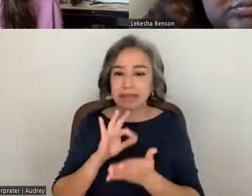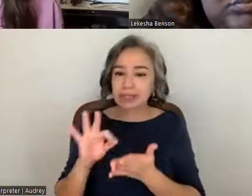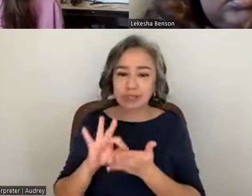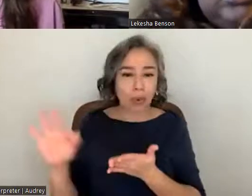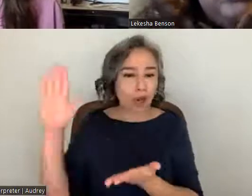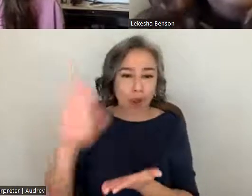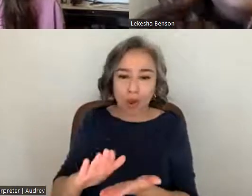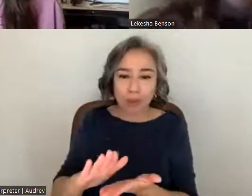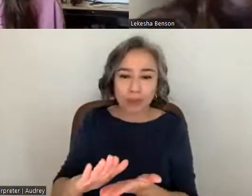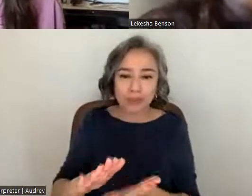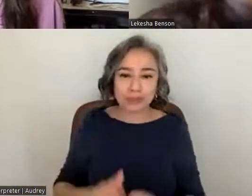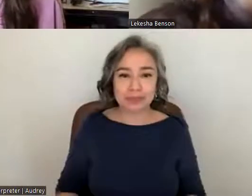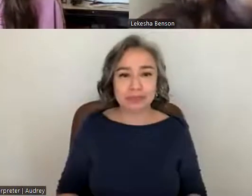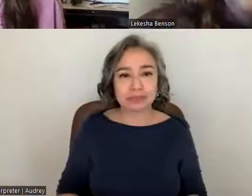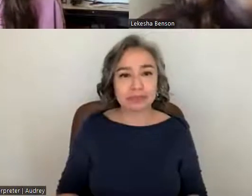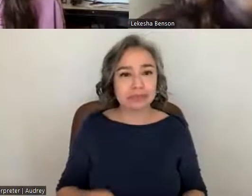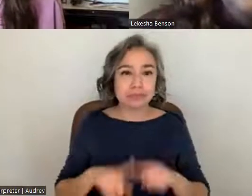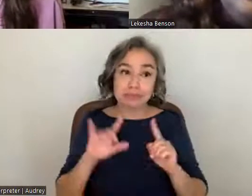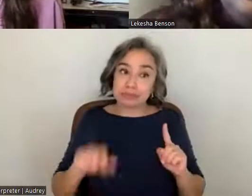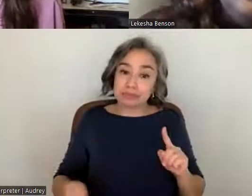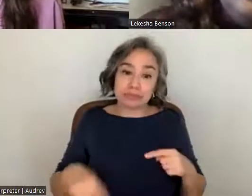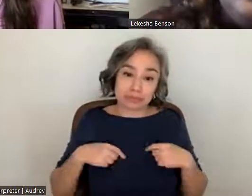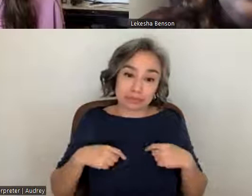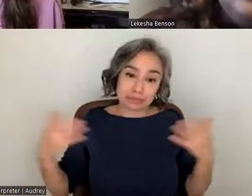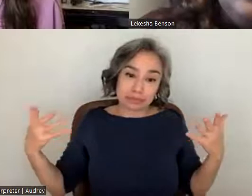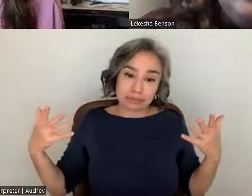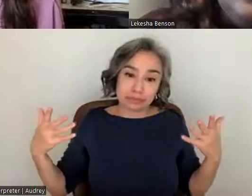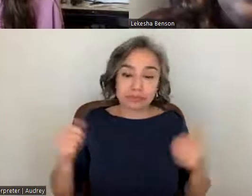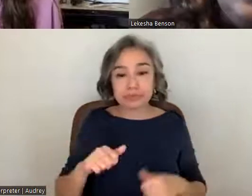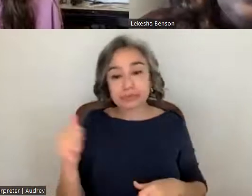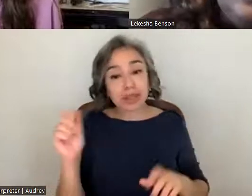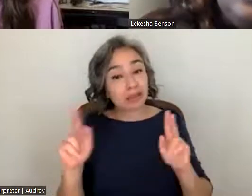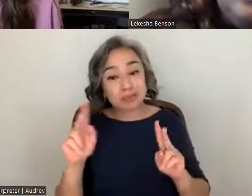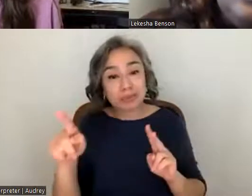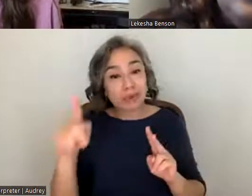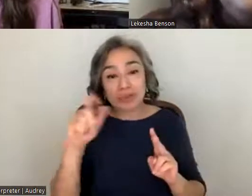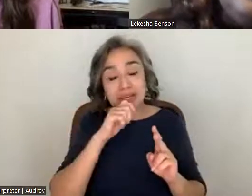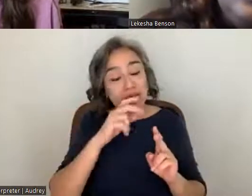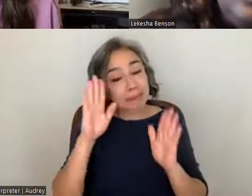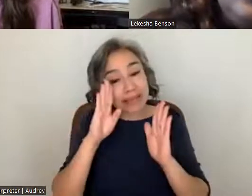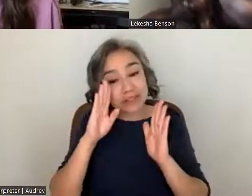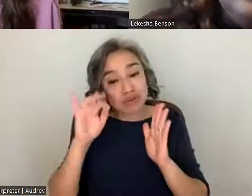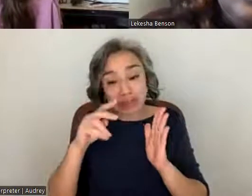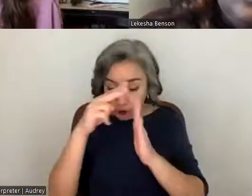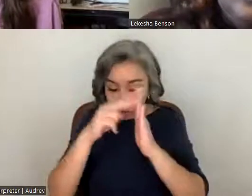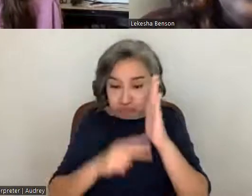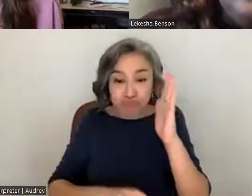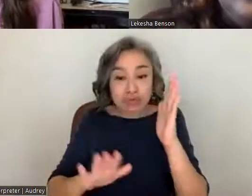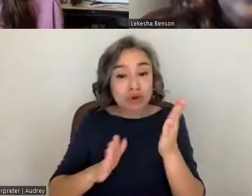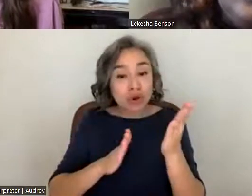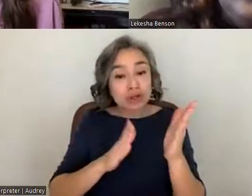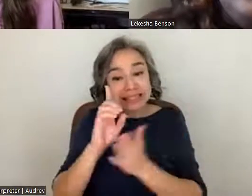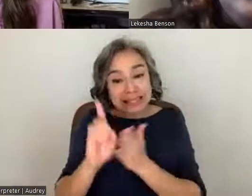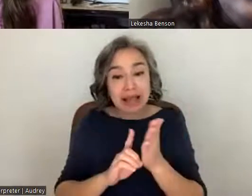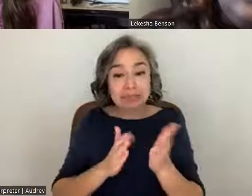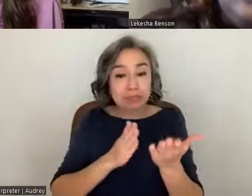poorly. But, you know, that's just me. Other people are just looking at the science and signing off on the whole thing. And you guys